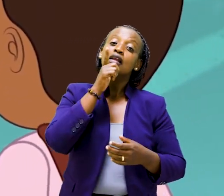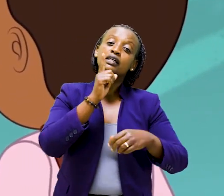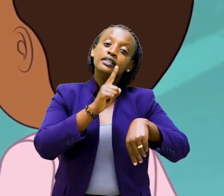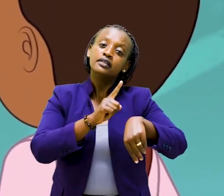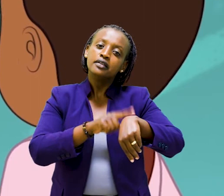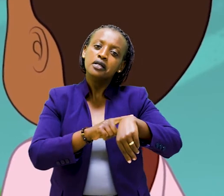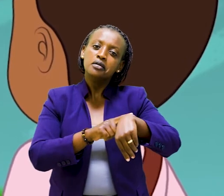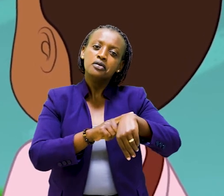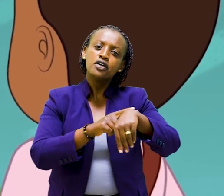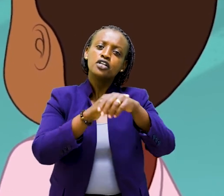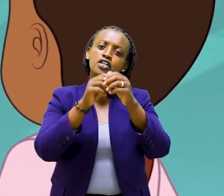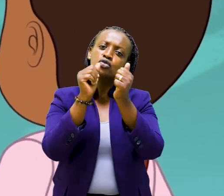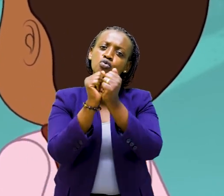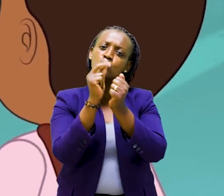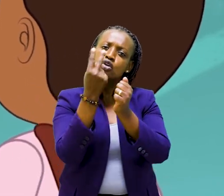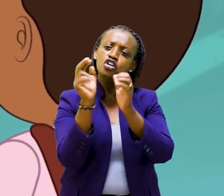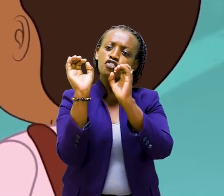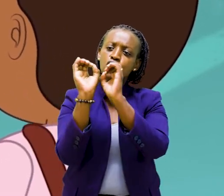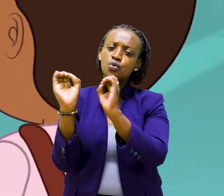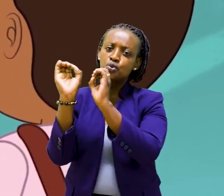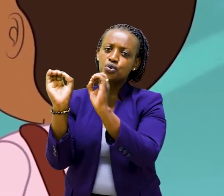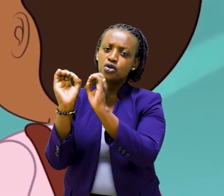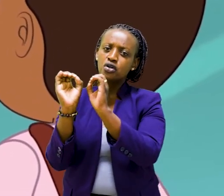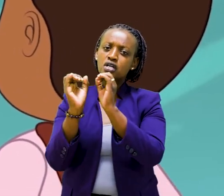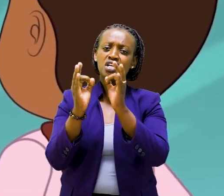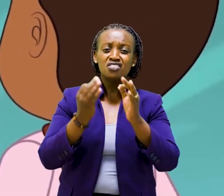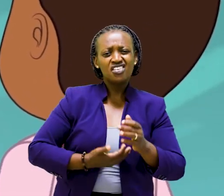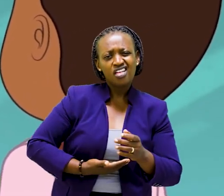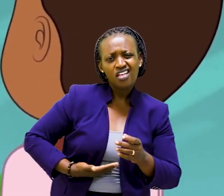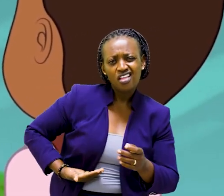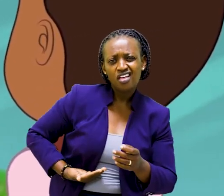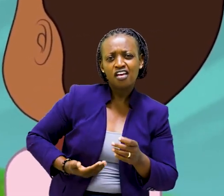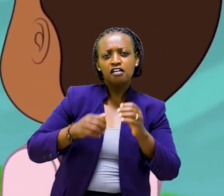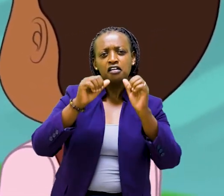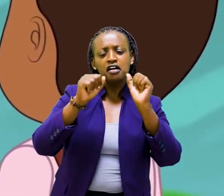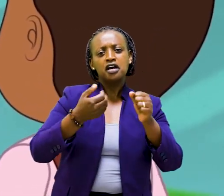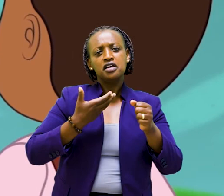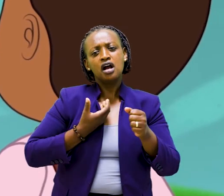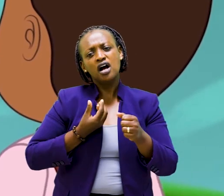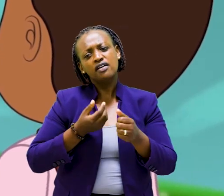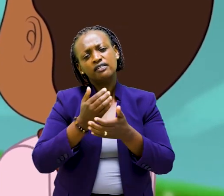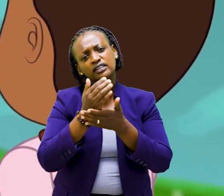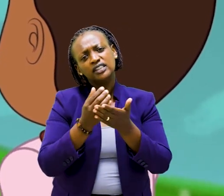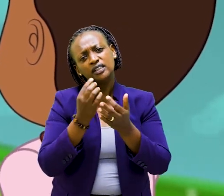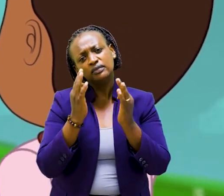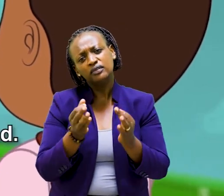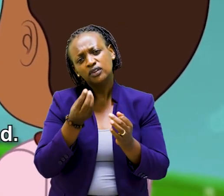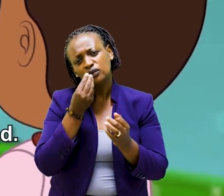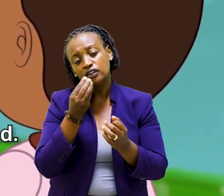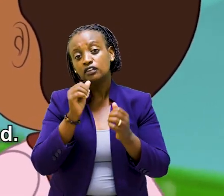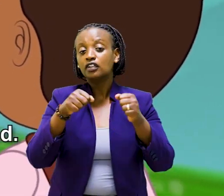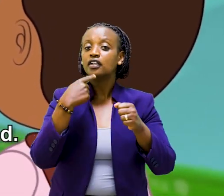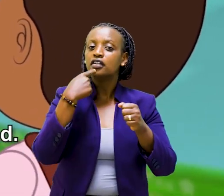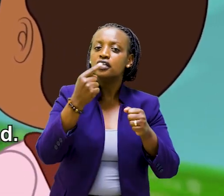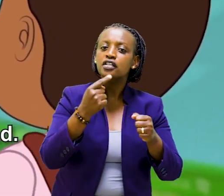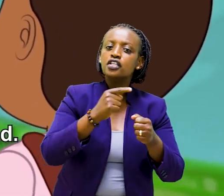yet. Lunchtime is at 12 o'clock. If you are hungry, we can have a snack and